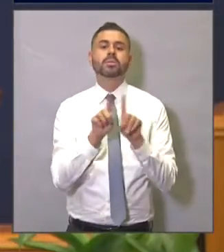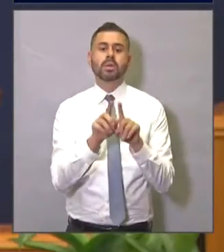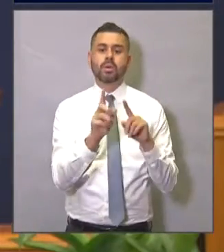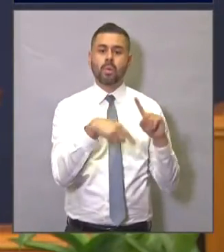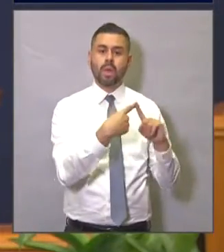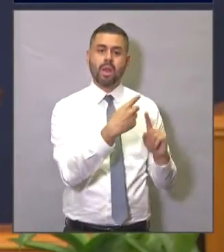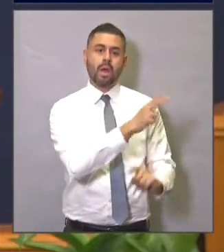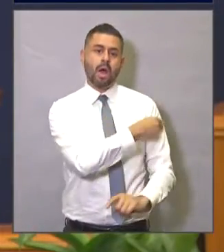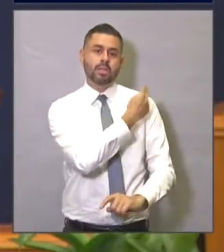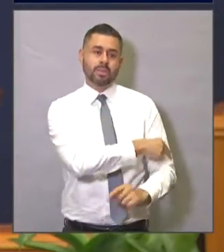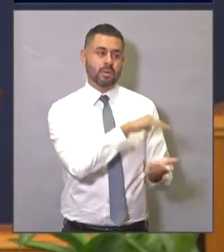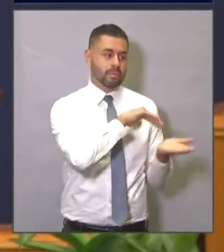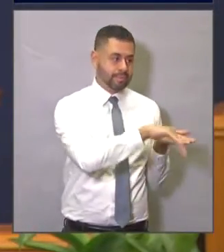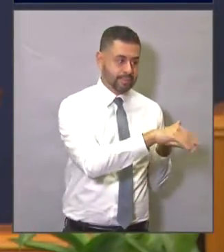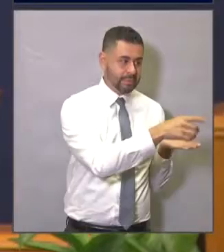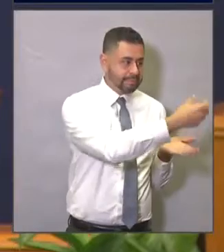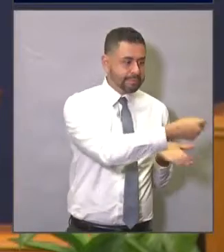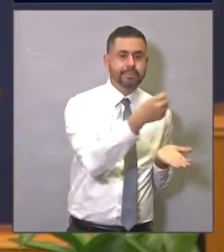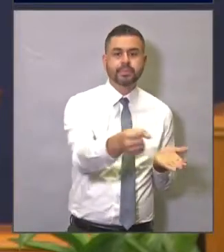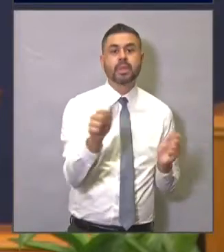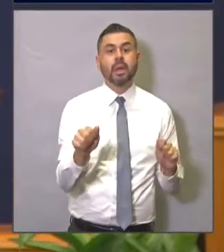discharges from hospitals, public and private.